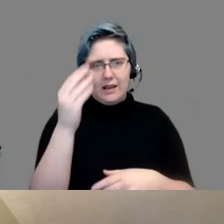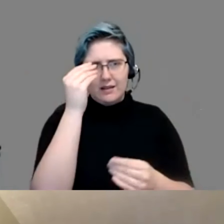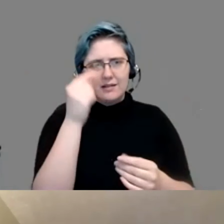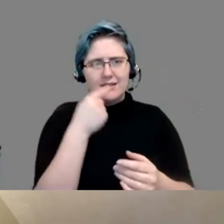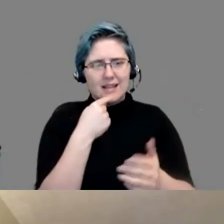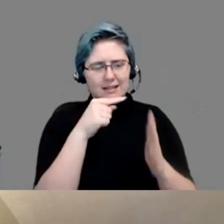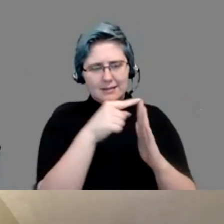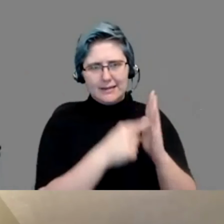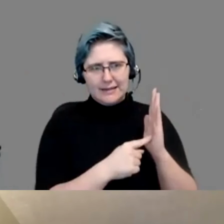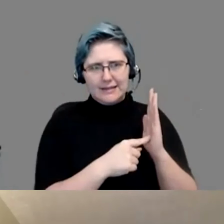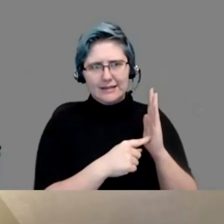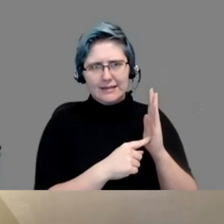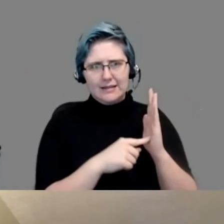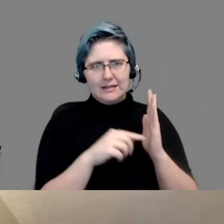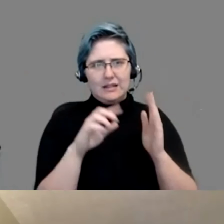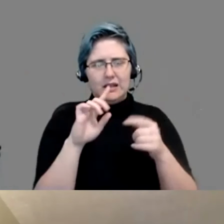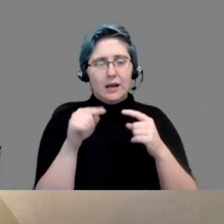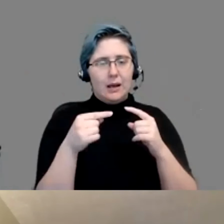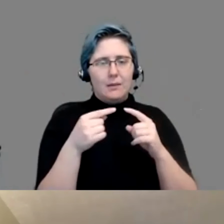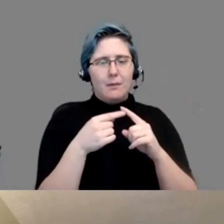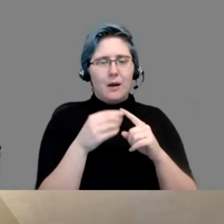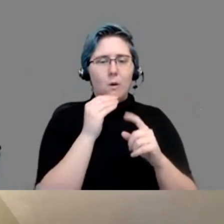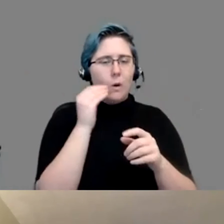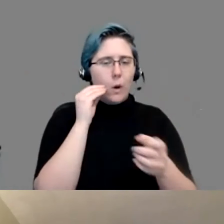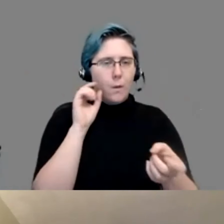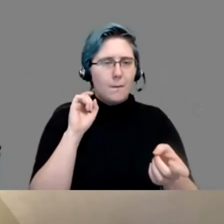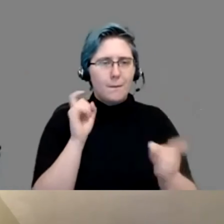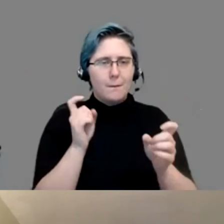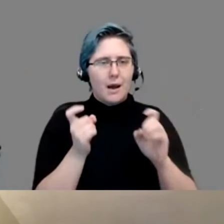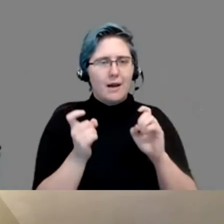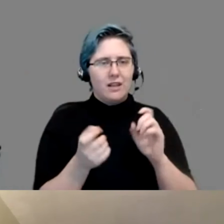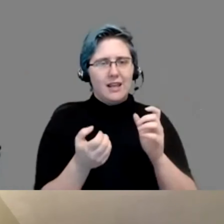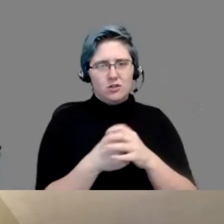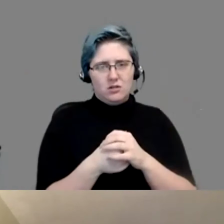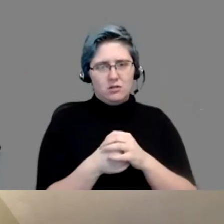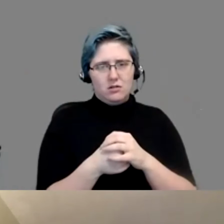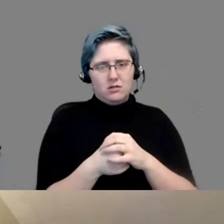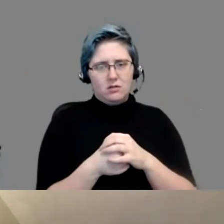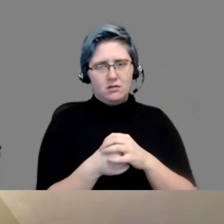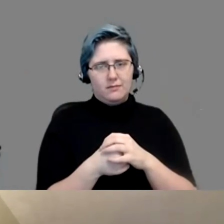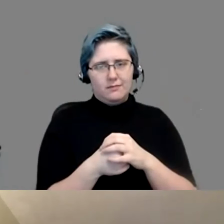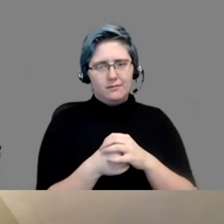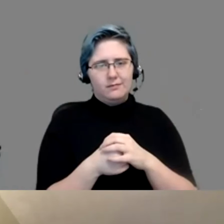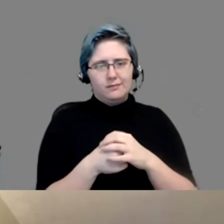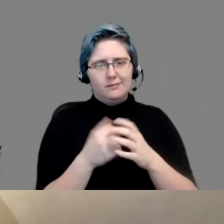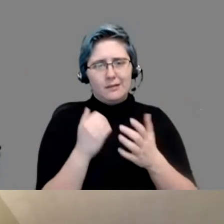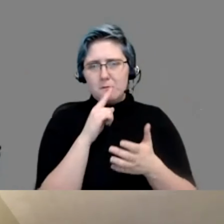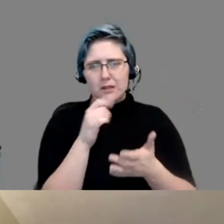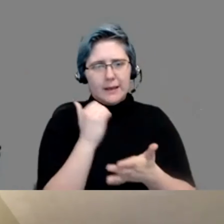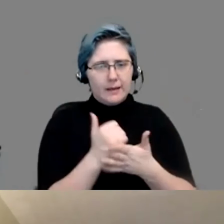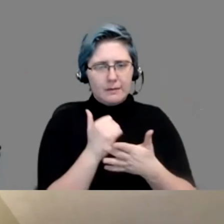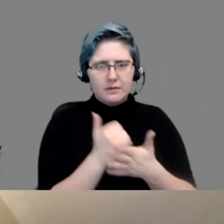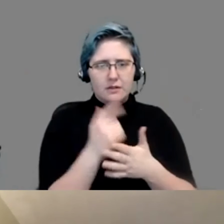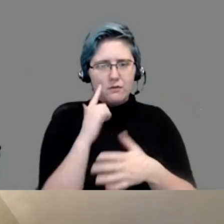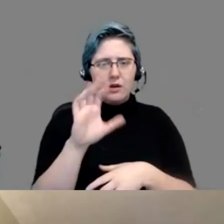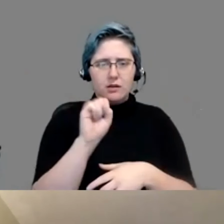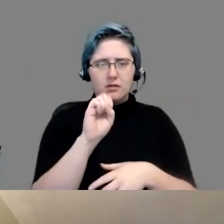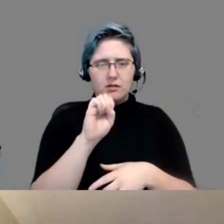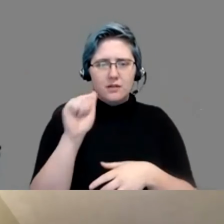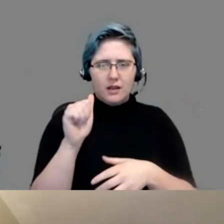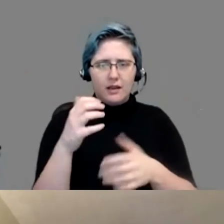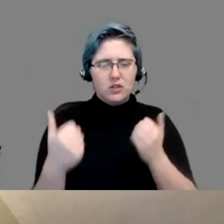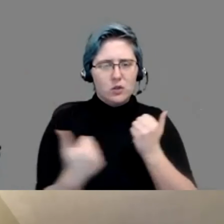says when it comes to home modifications. Right. It helps to have your SSA in